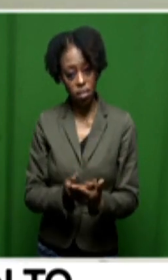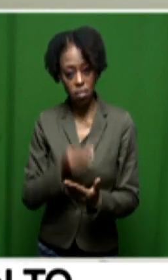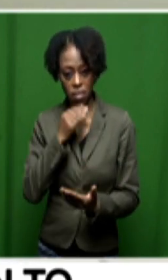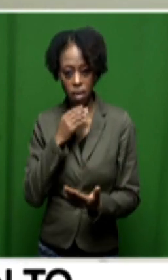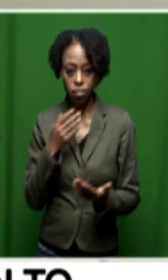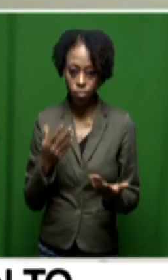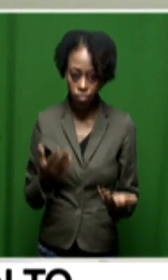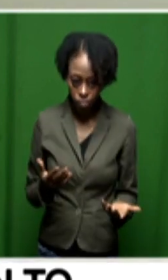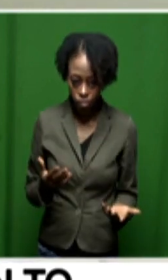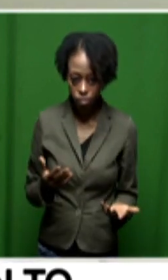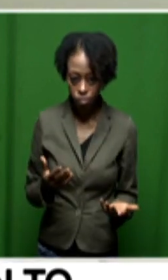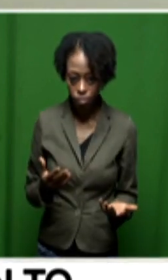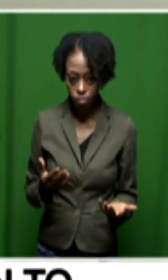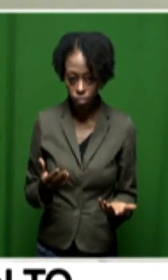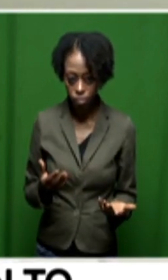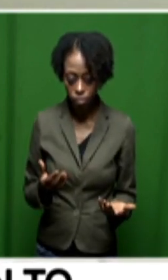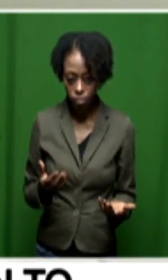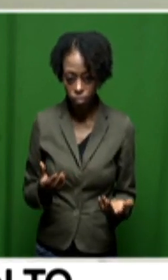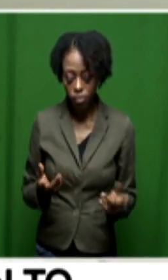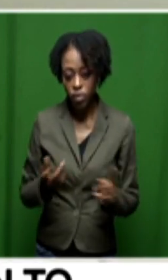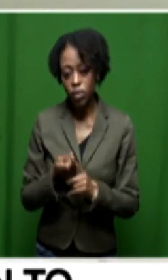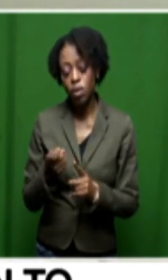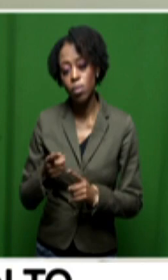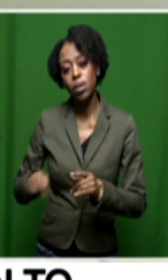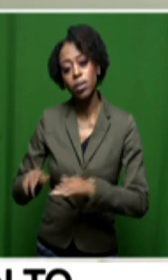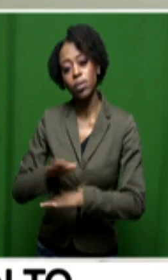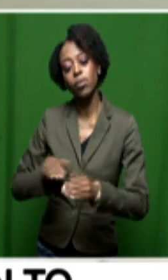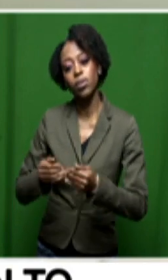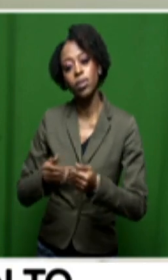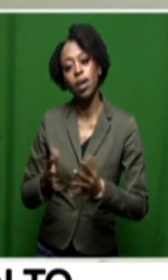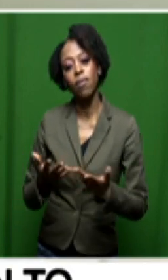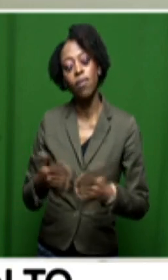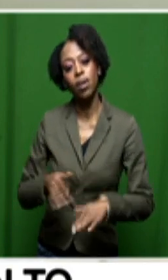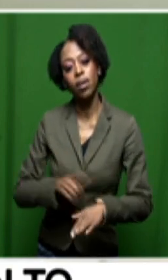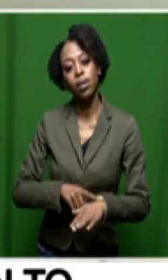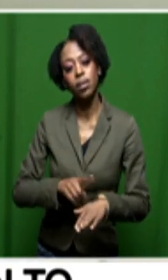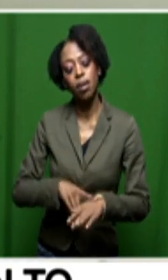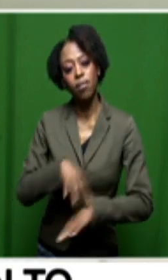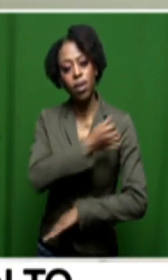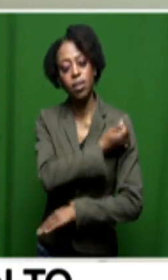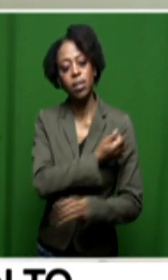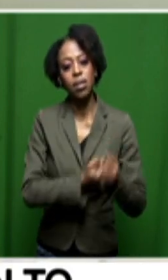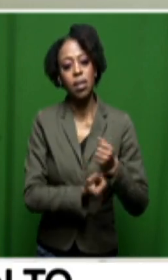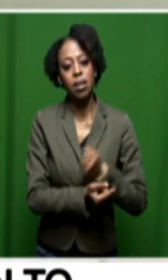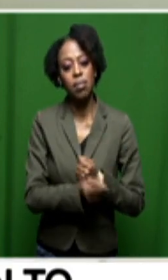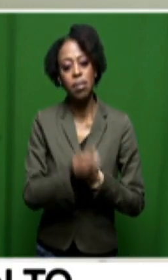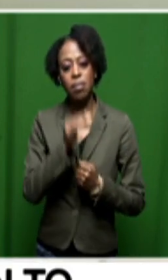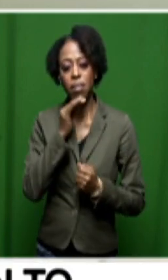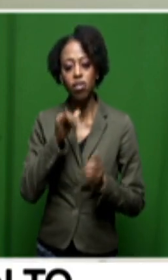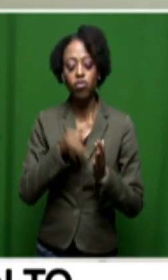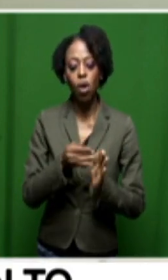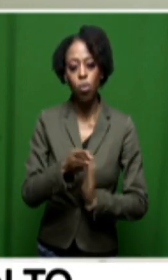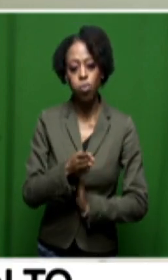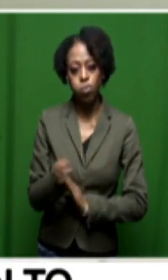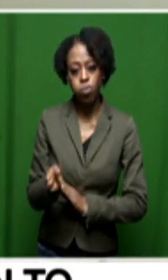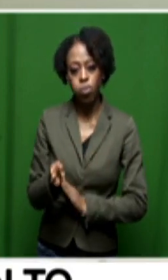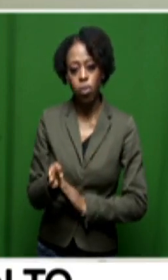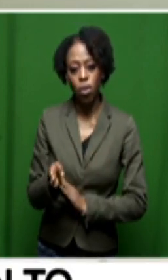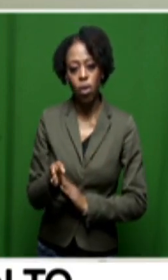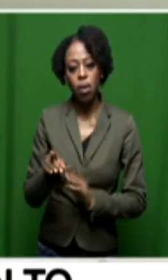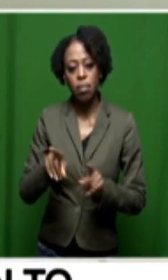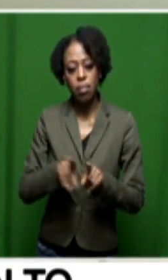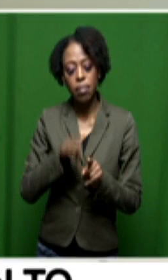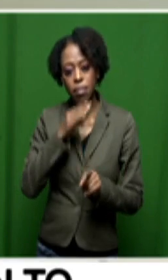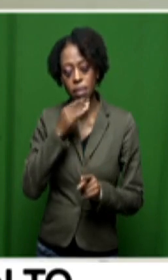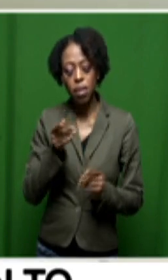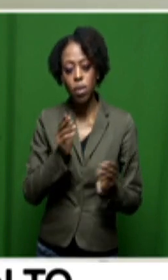is, with the initial situations when we had vaccines, that were just polysaccharides, and polysaccharides are